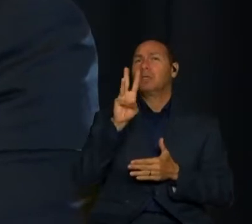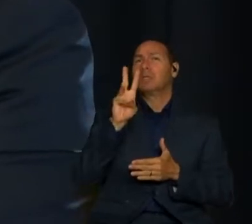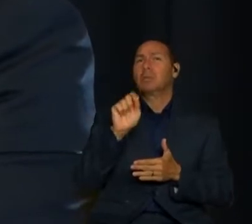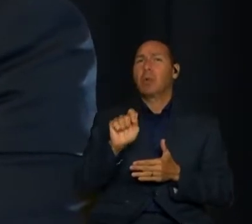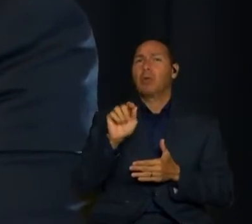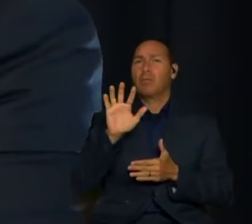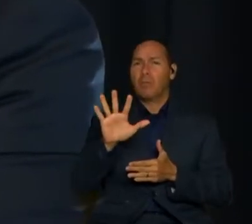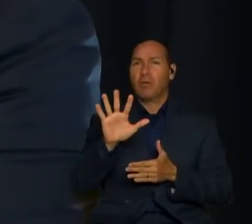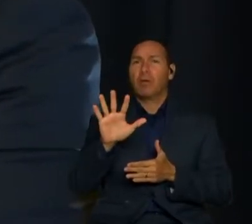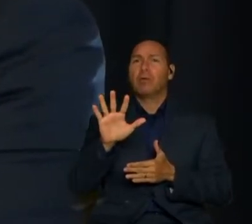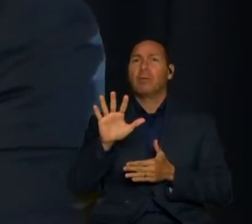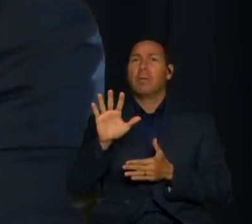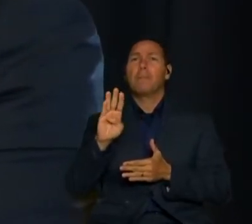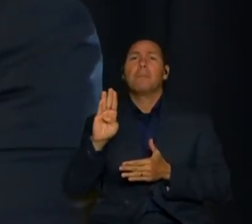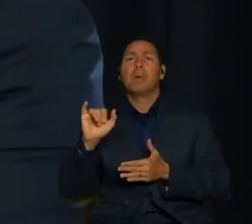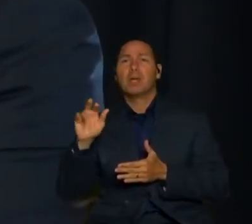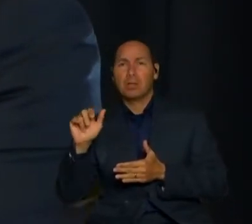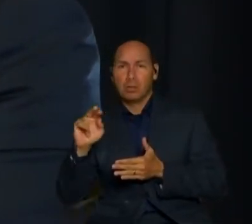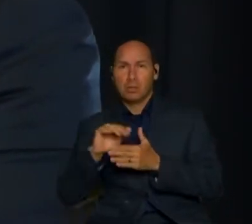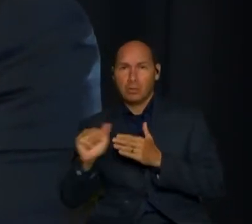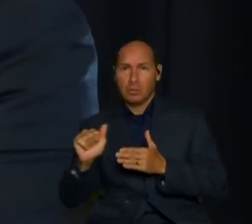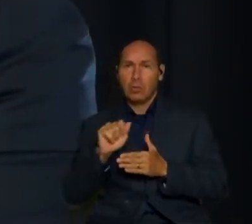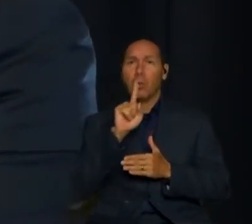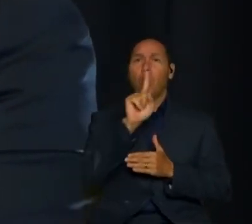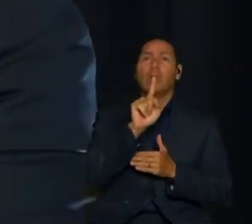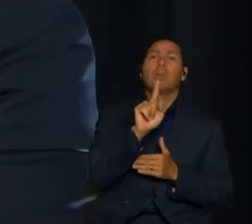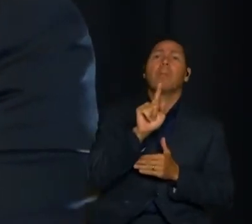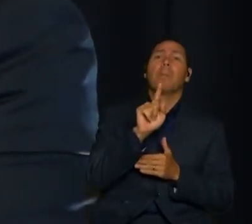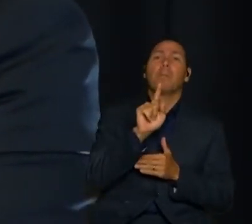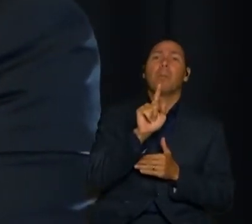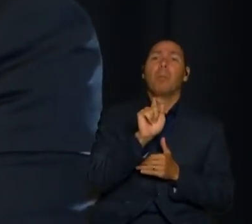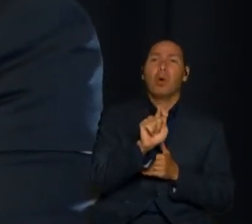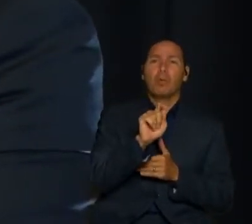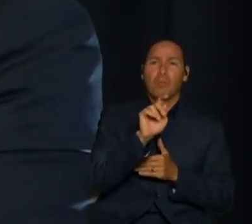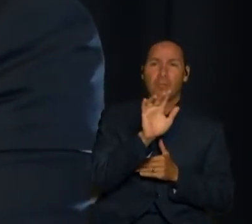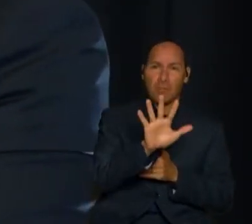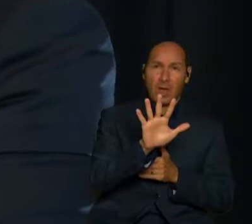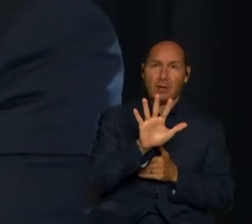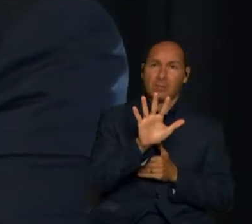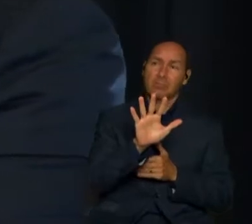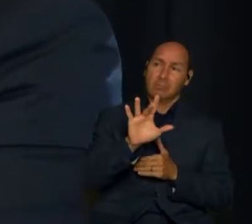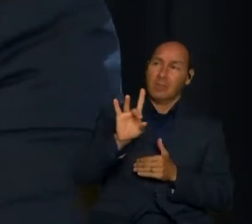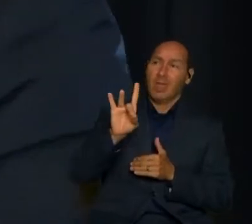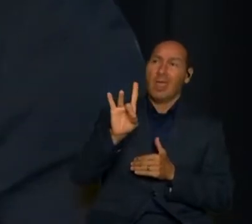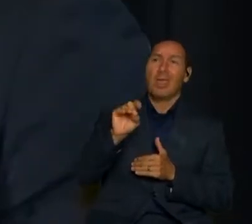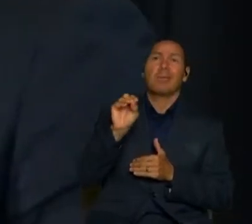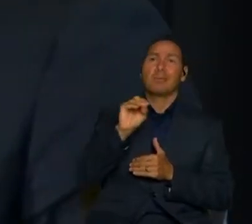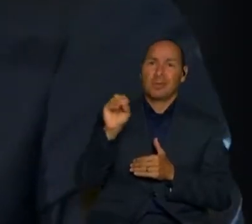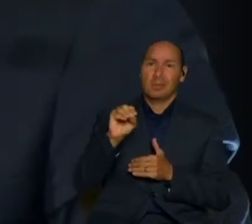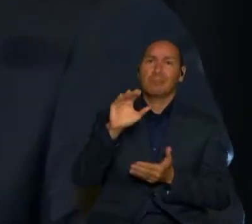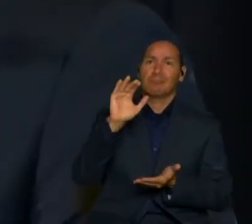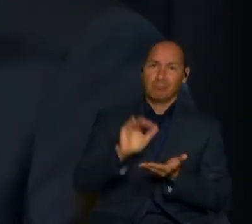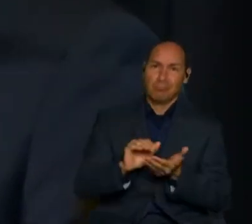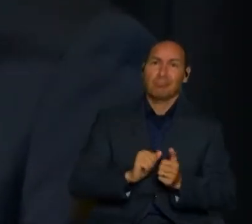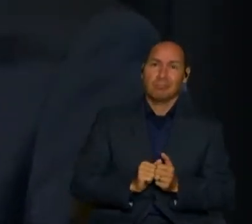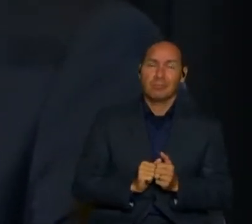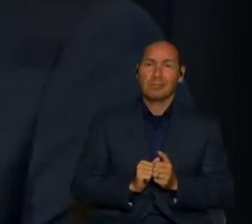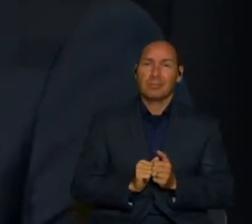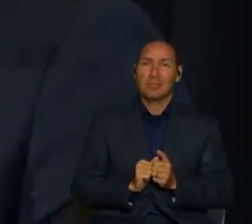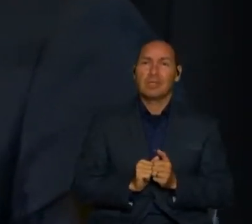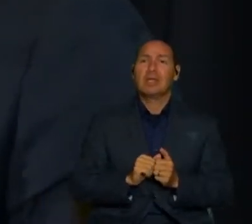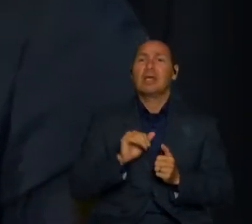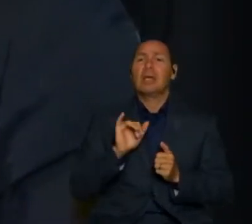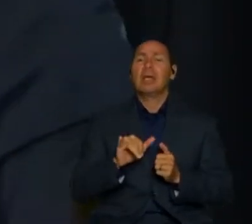to $1.245 billion, an 80% reduction. Since the Commonwealth emerged from